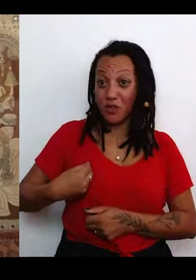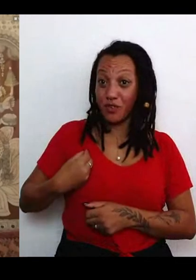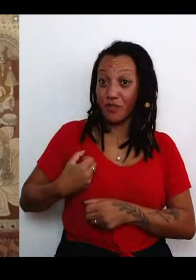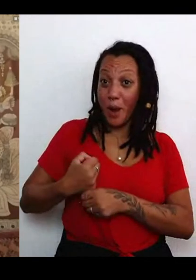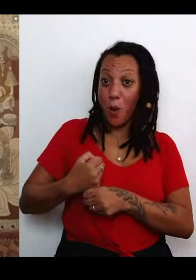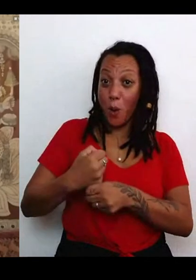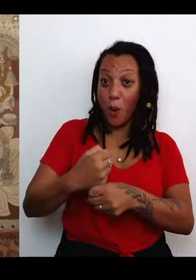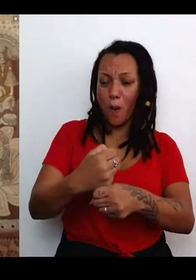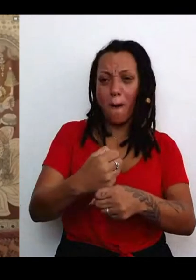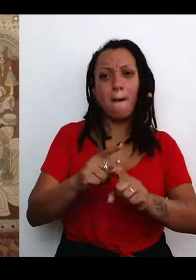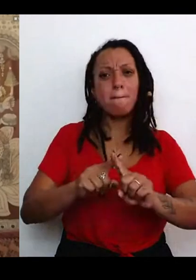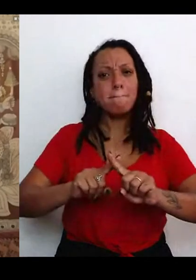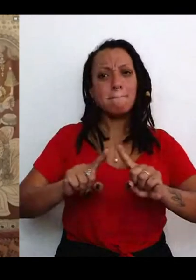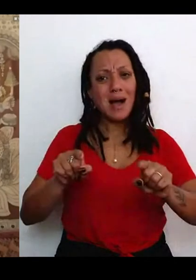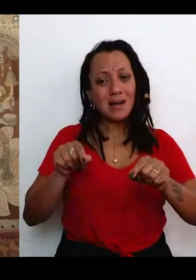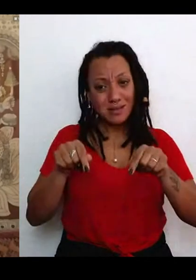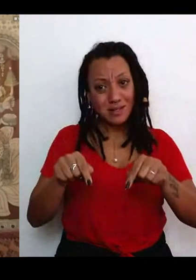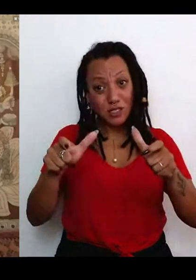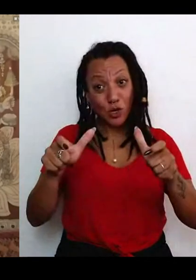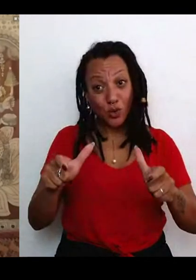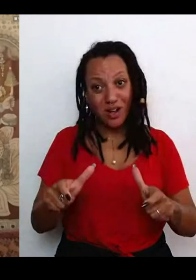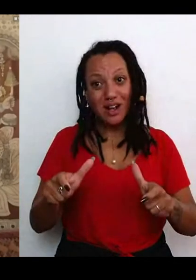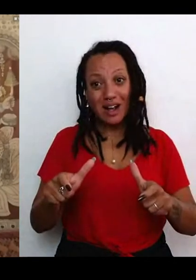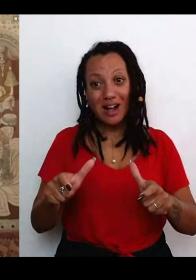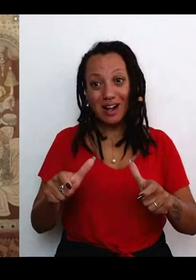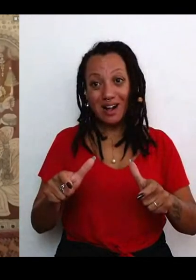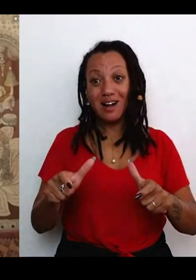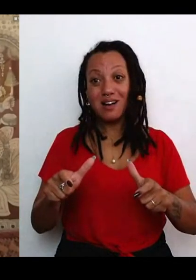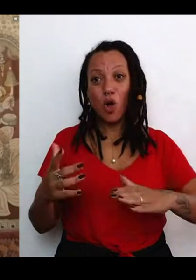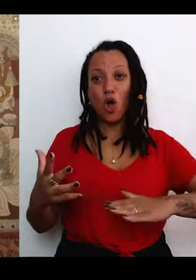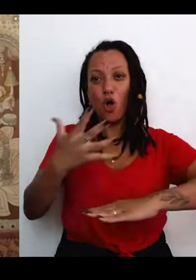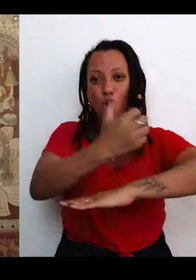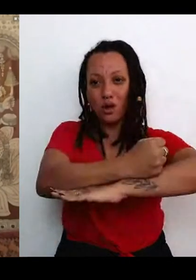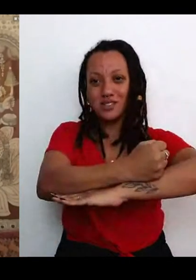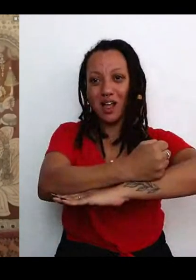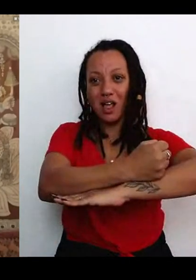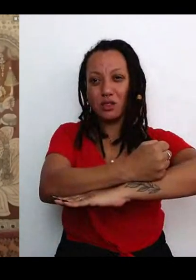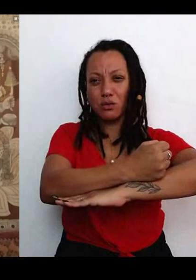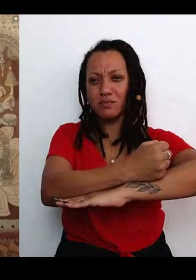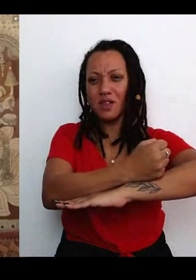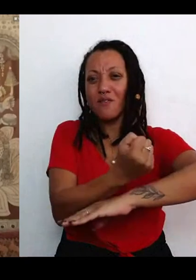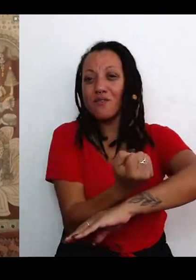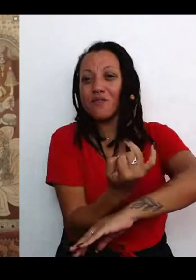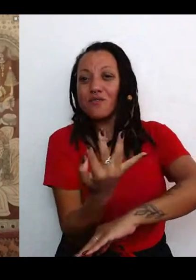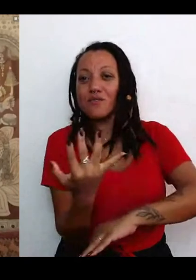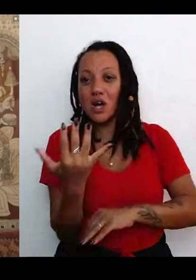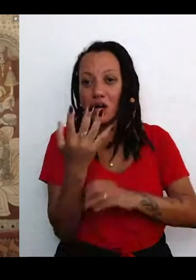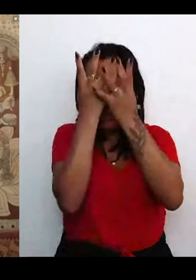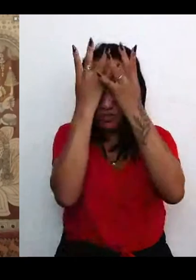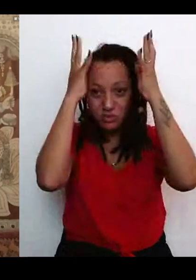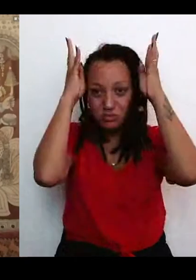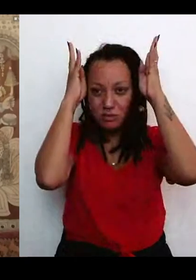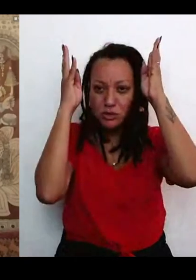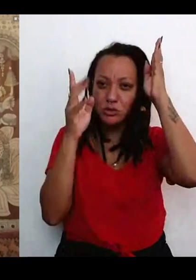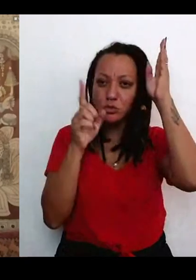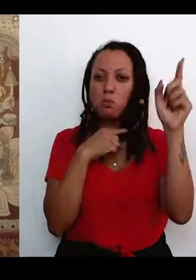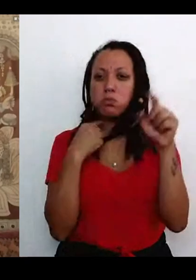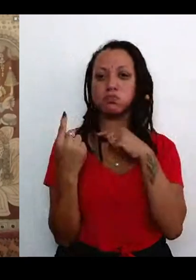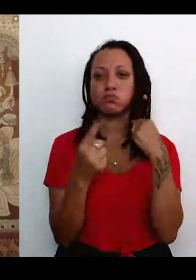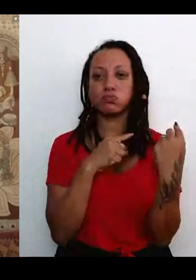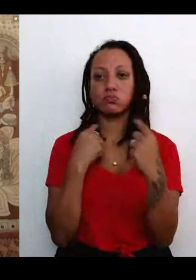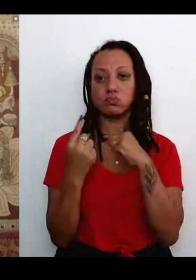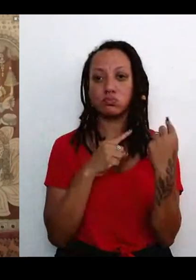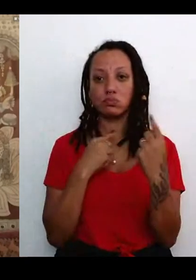of oil and age of fossil fuels isn't just destroying people's lives to the impact of climate change it destroyed people's lives